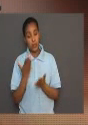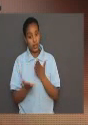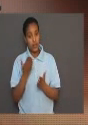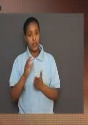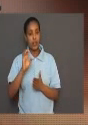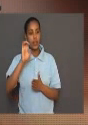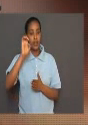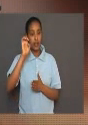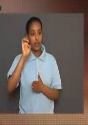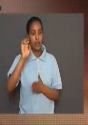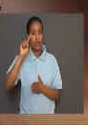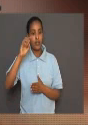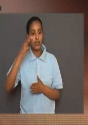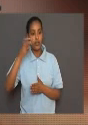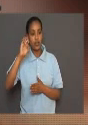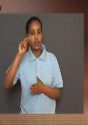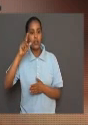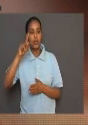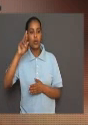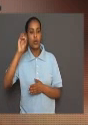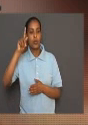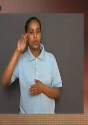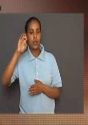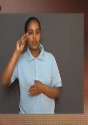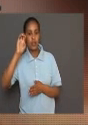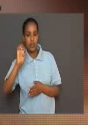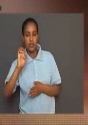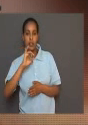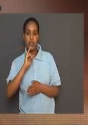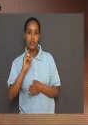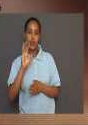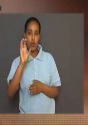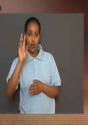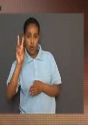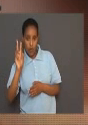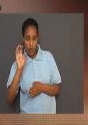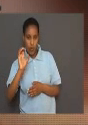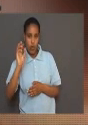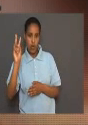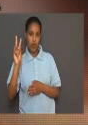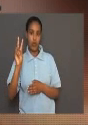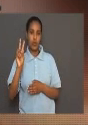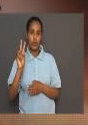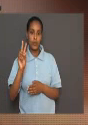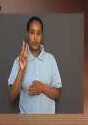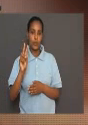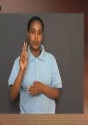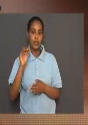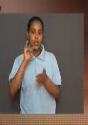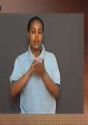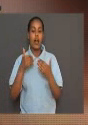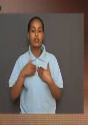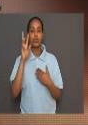unit. For instance, ethene and propene are